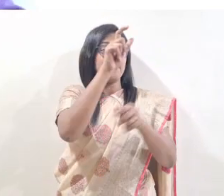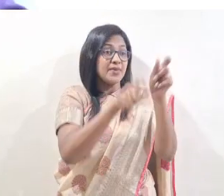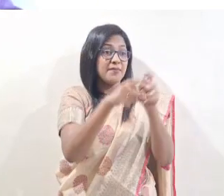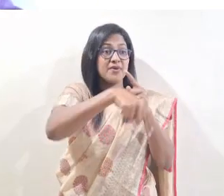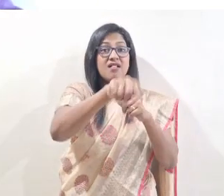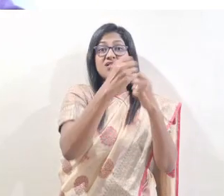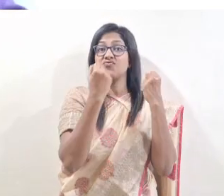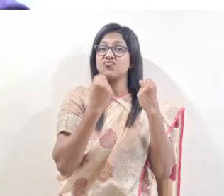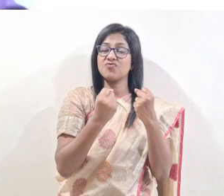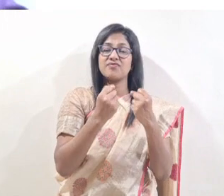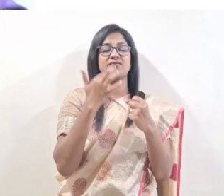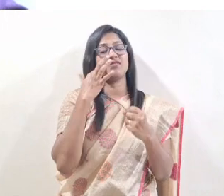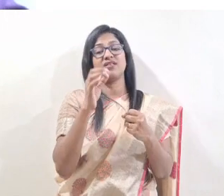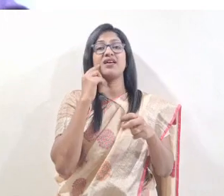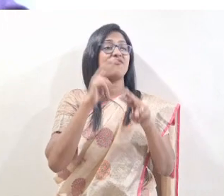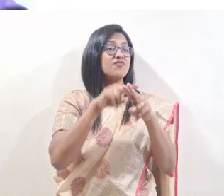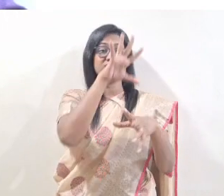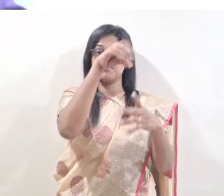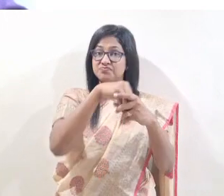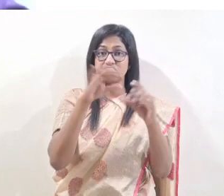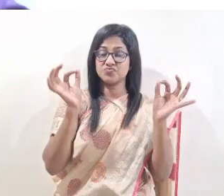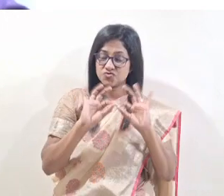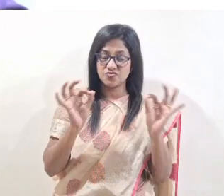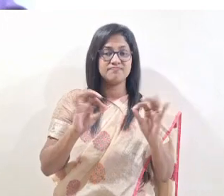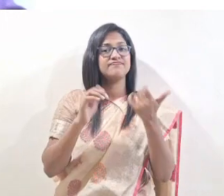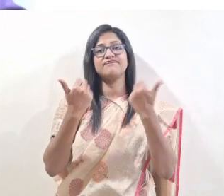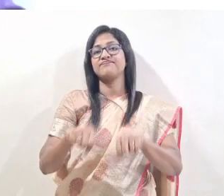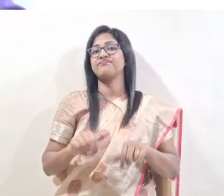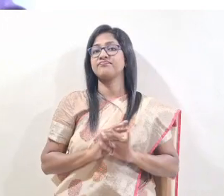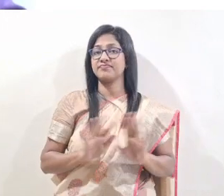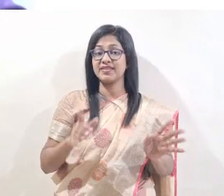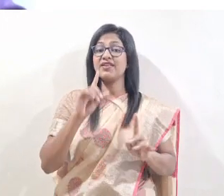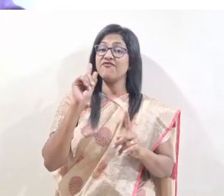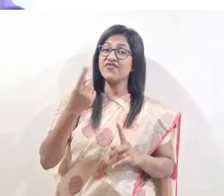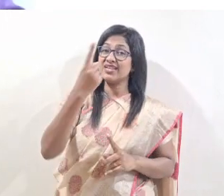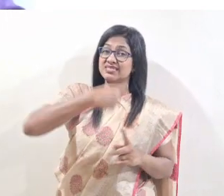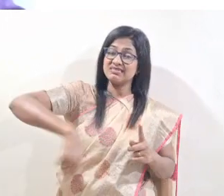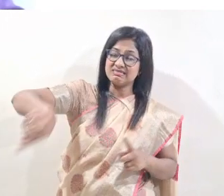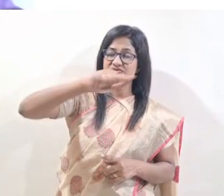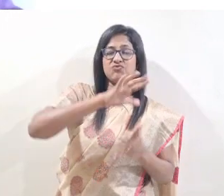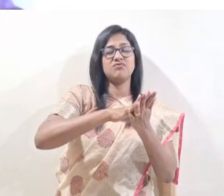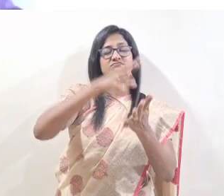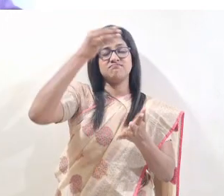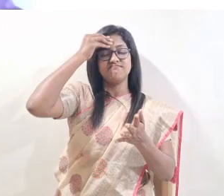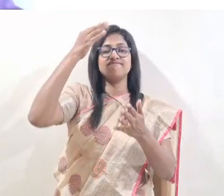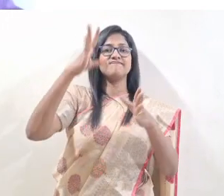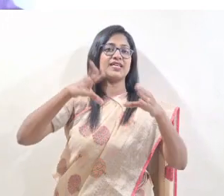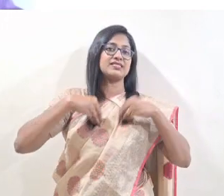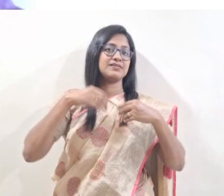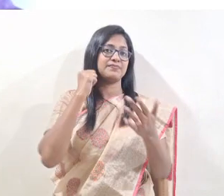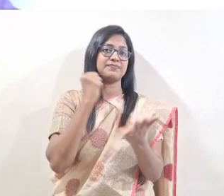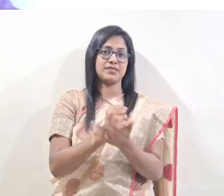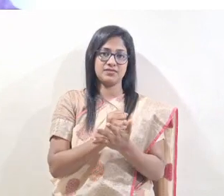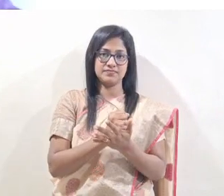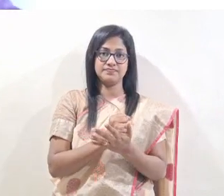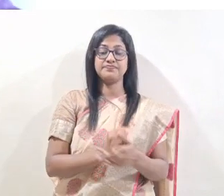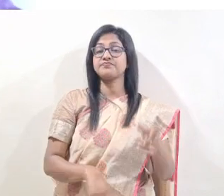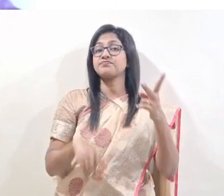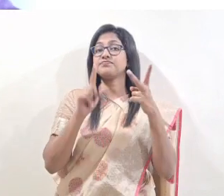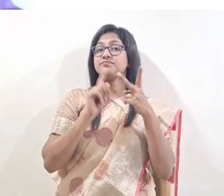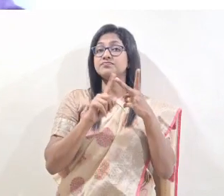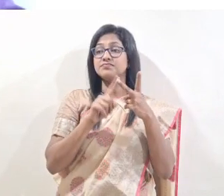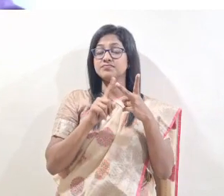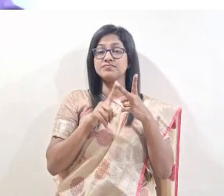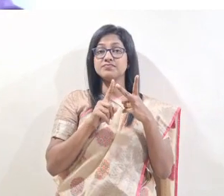if you don't have them, you're not there. And this is the first thing which all of us must acknowledge.